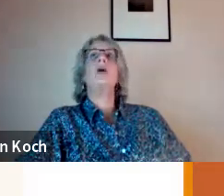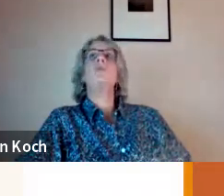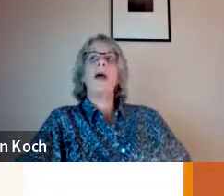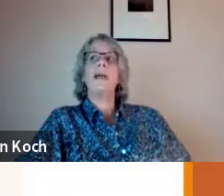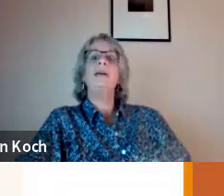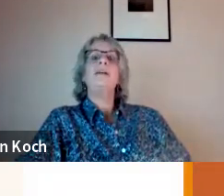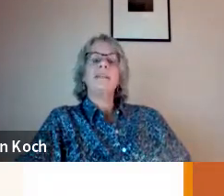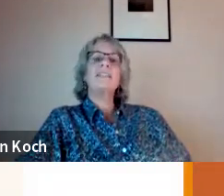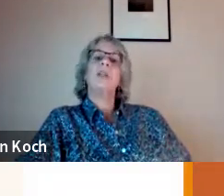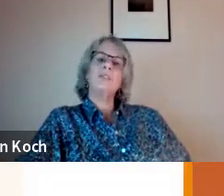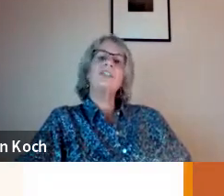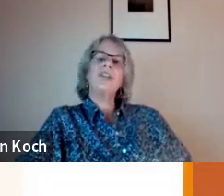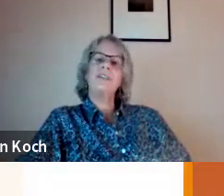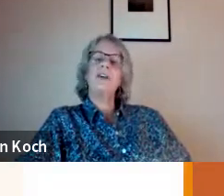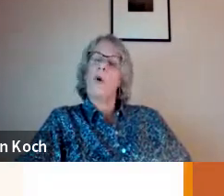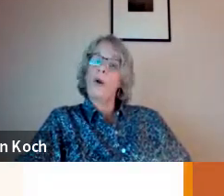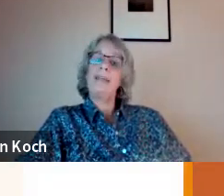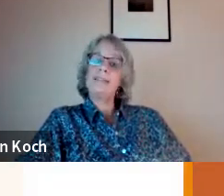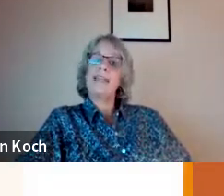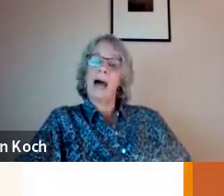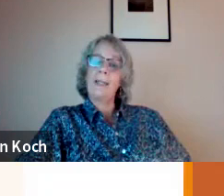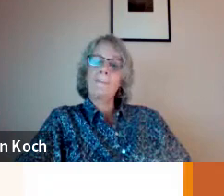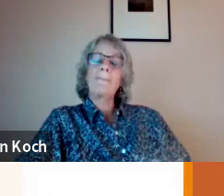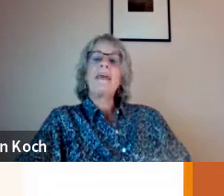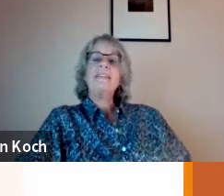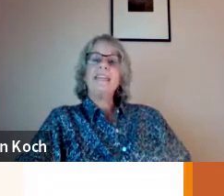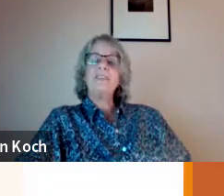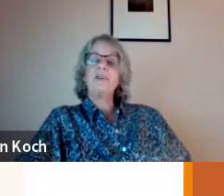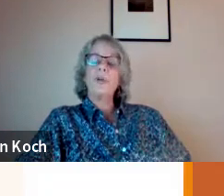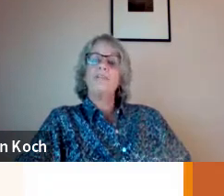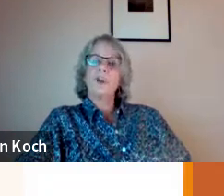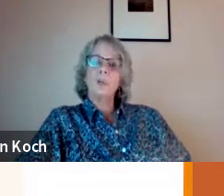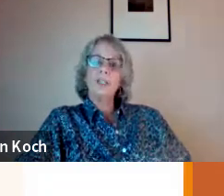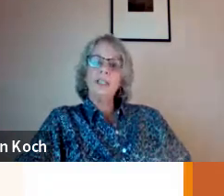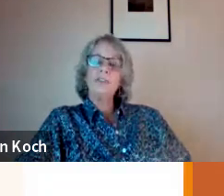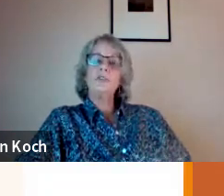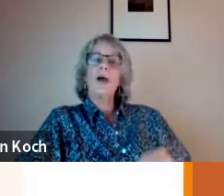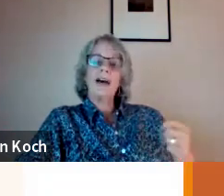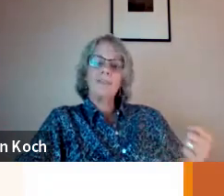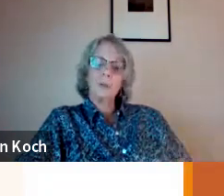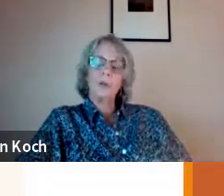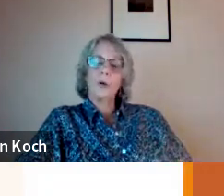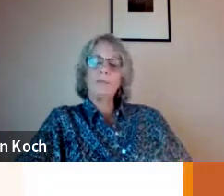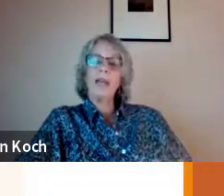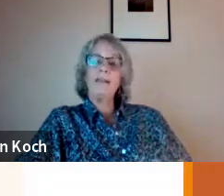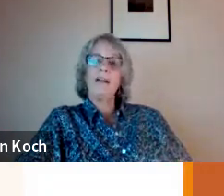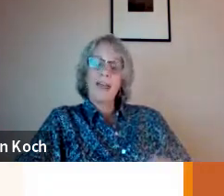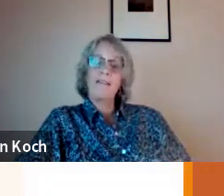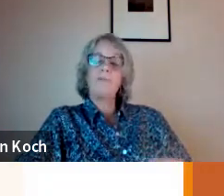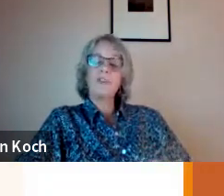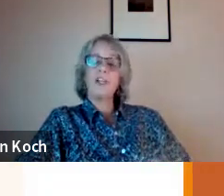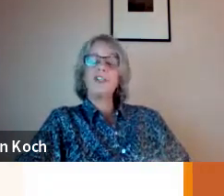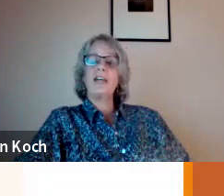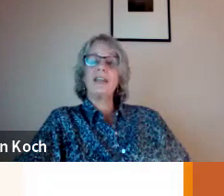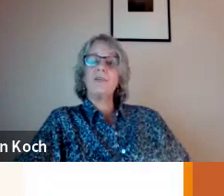quite blown away that somebody was still out there on his side. David agreed verbally to have a recording made of